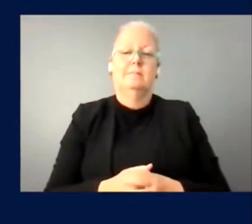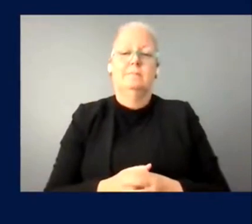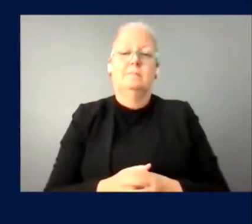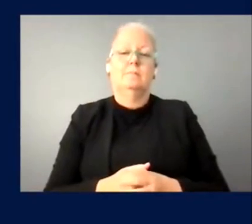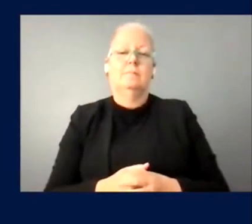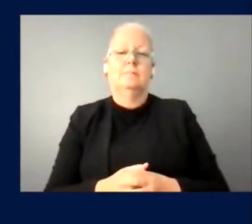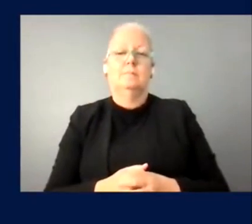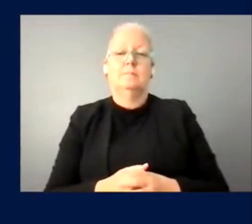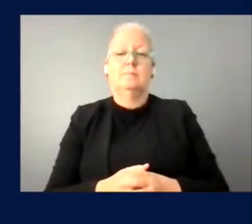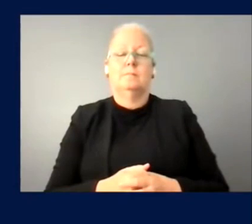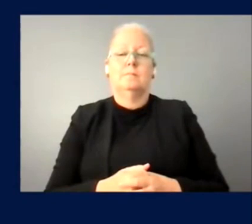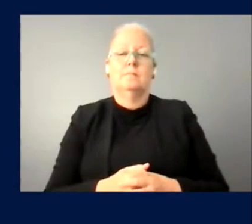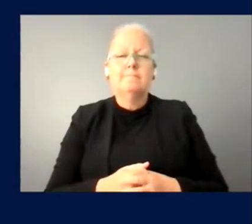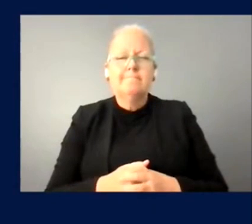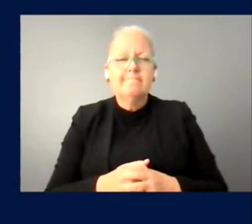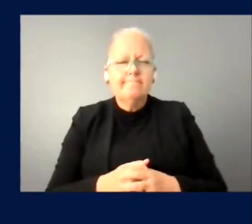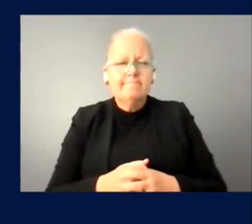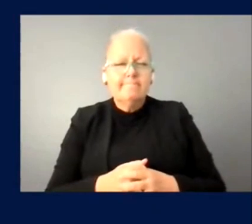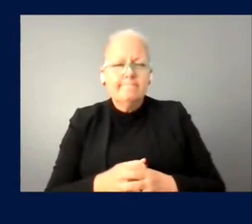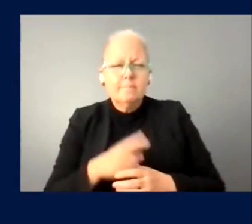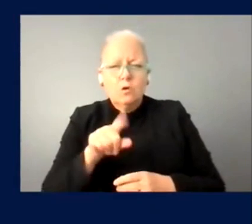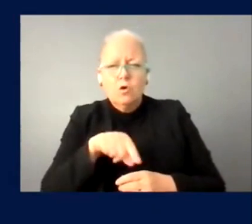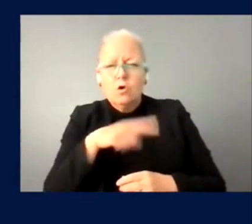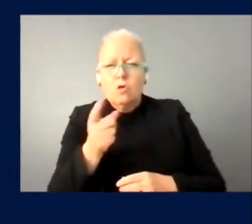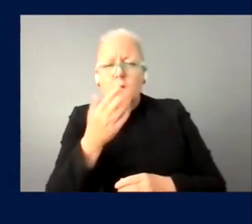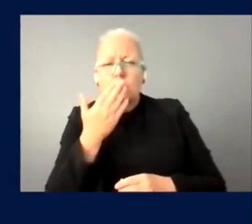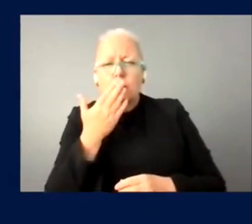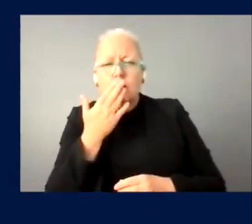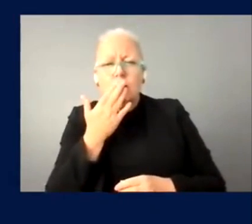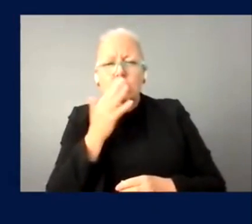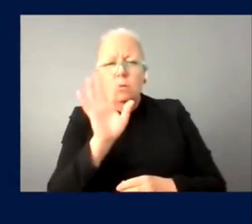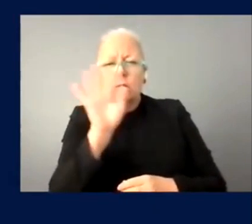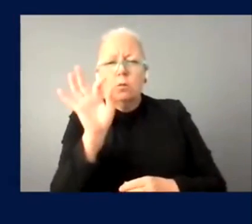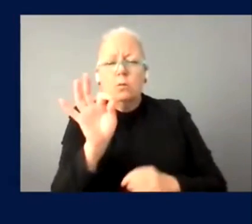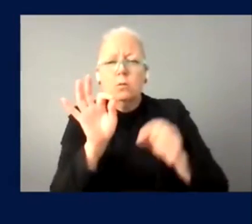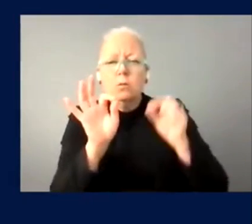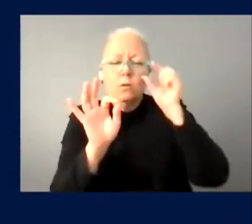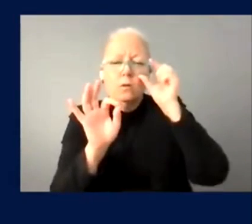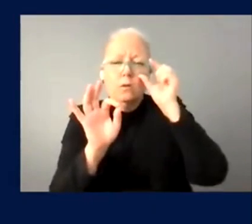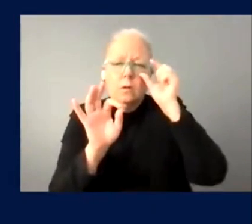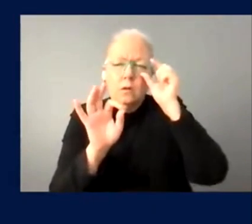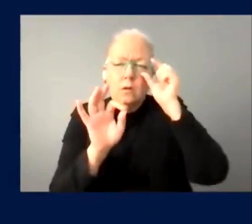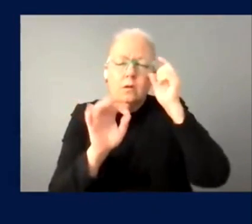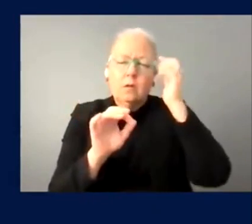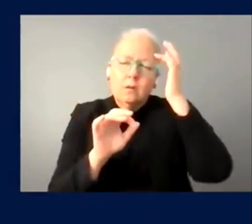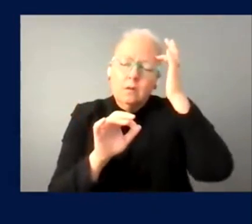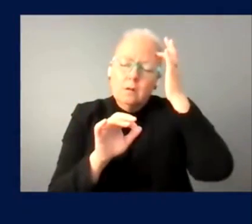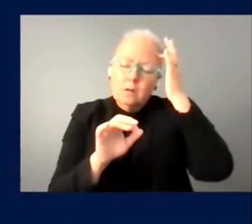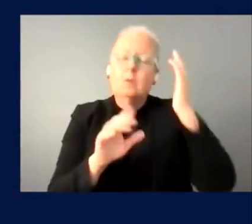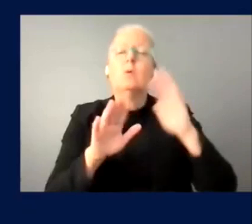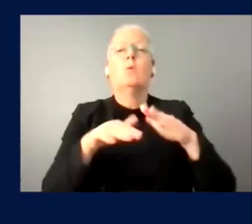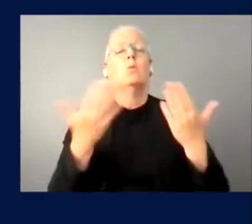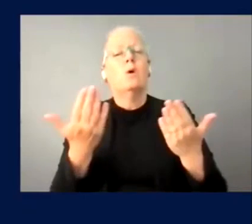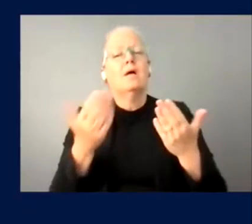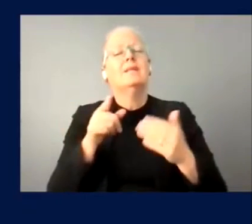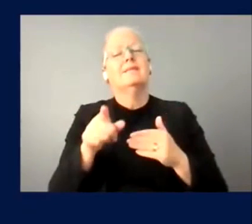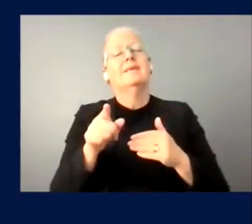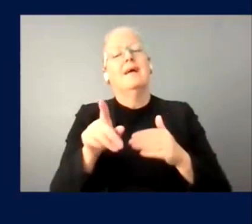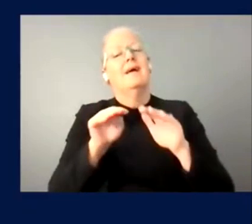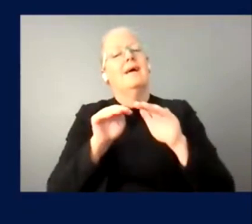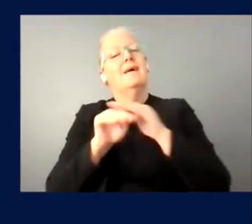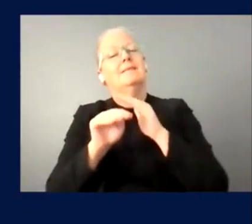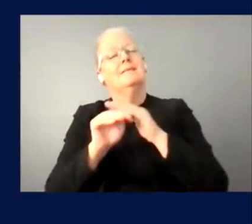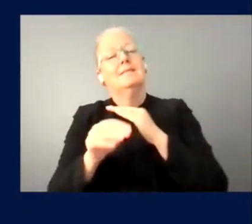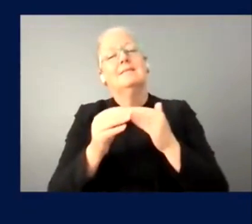any more questions? Oh, and what kind of access information is helpful to non-visibly